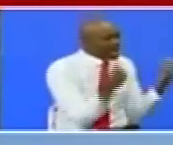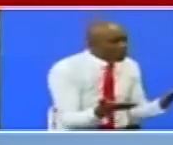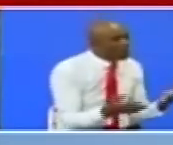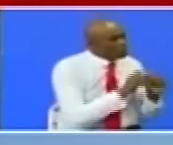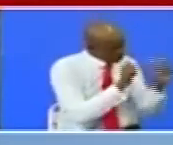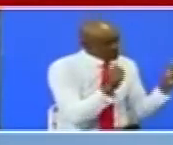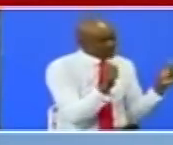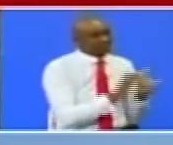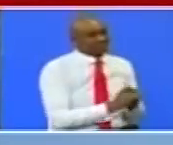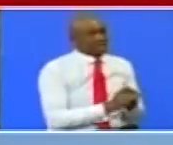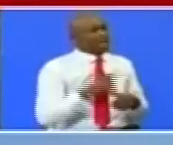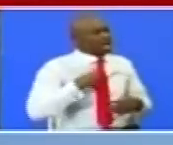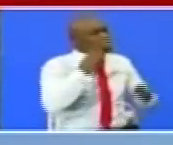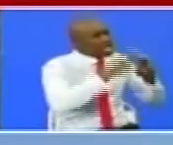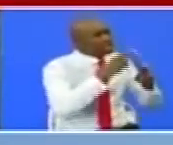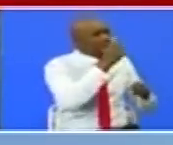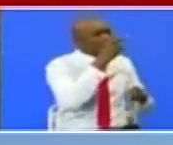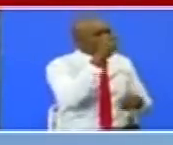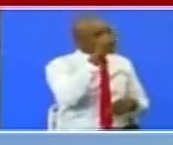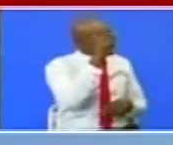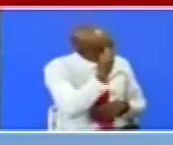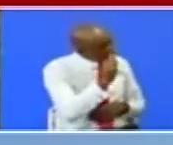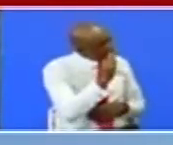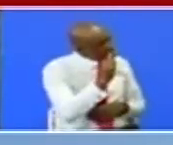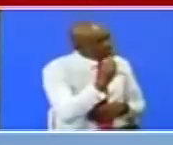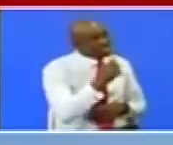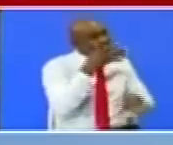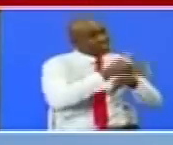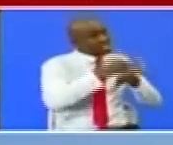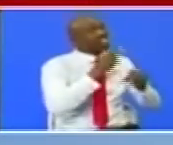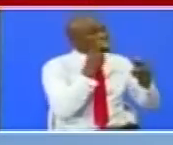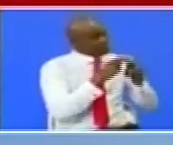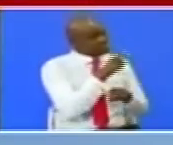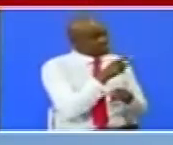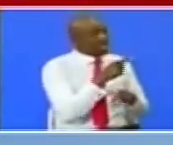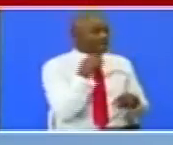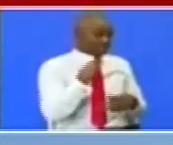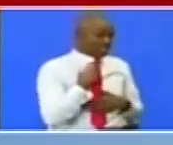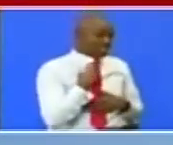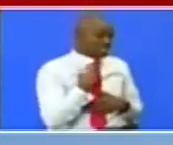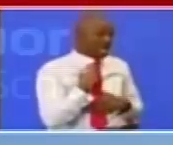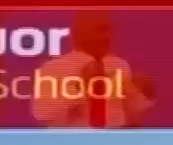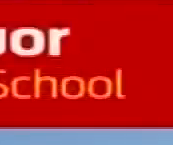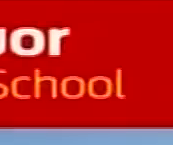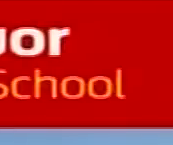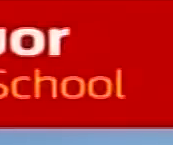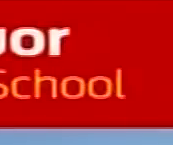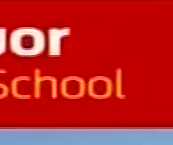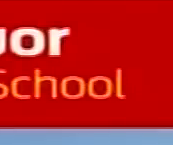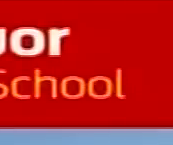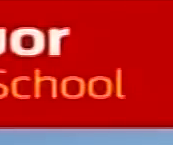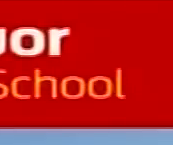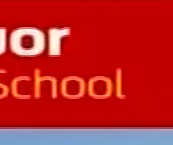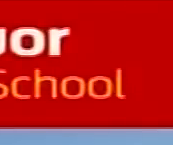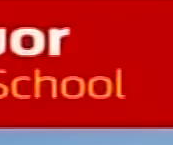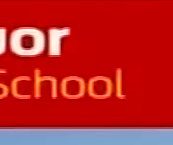Yes. Yes, my name is Angela Mweni. Yes, Angela. And I have a child who I would